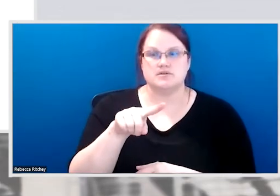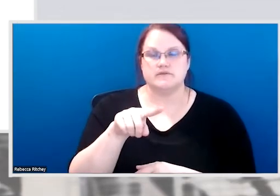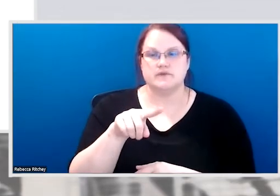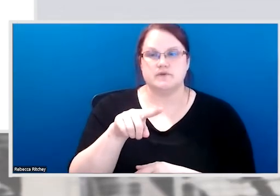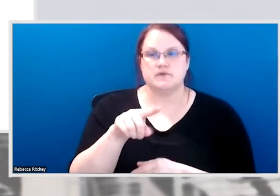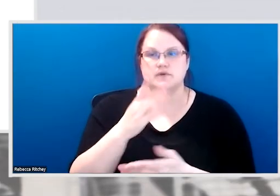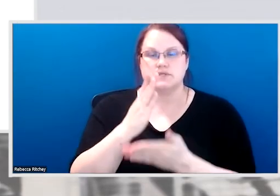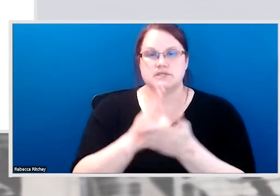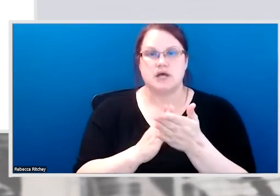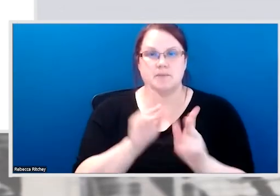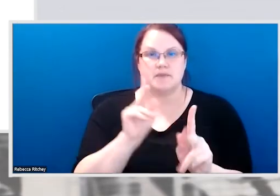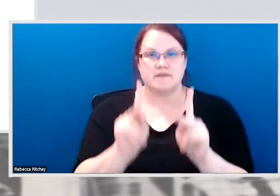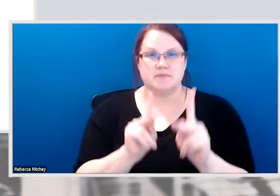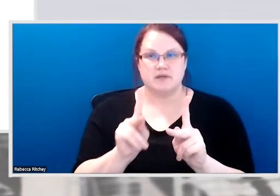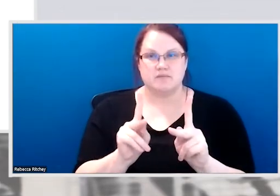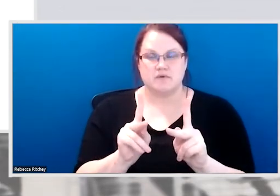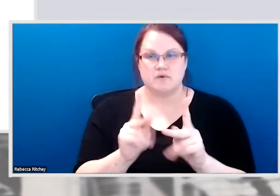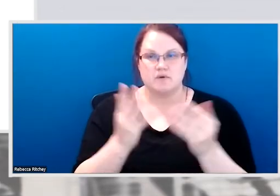folks on this